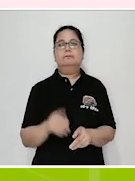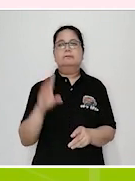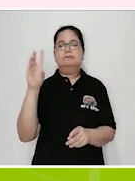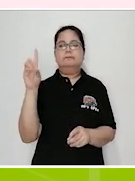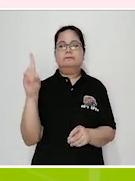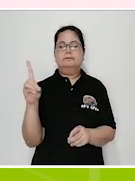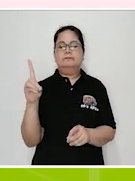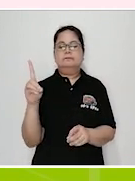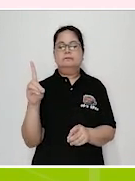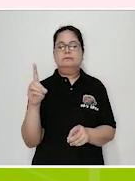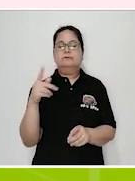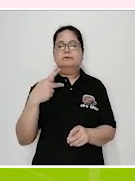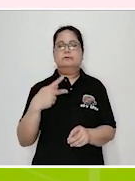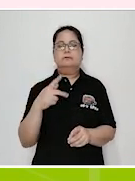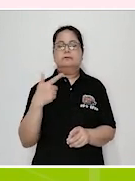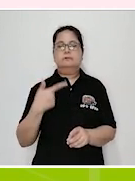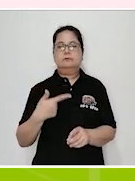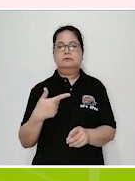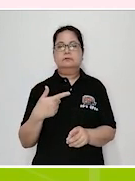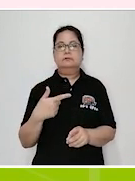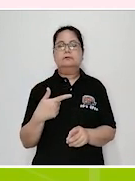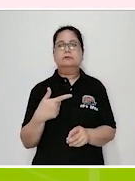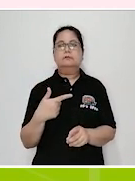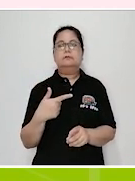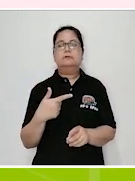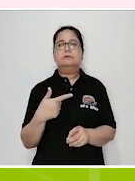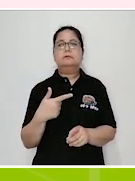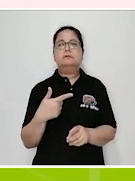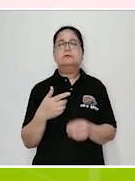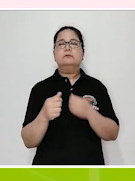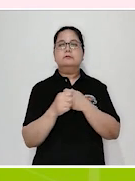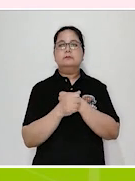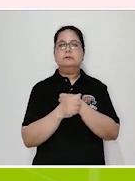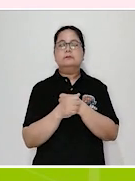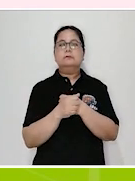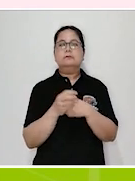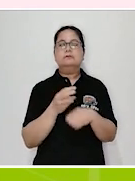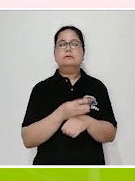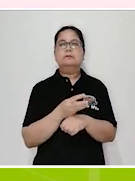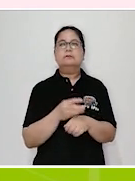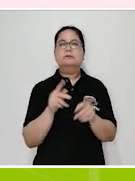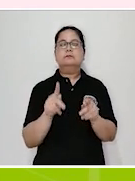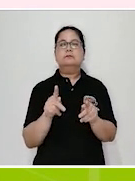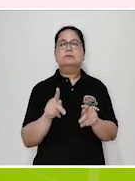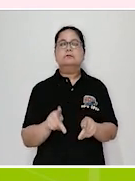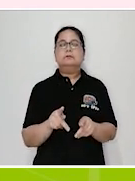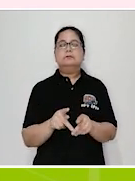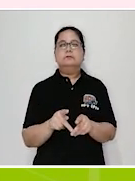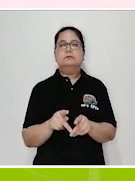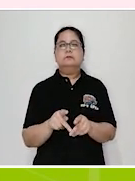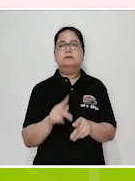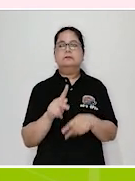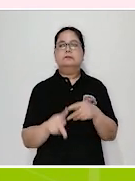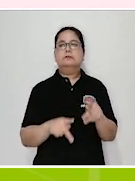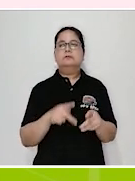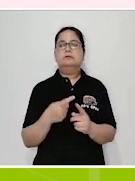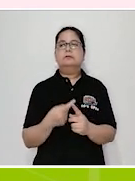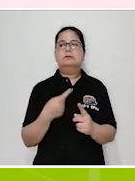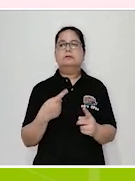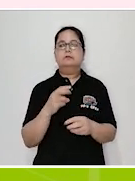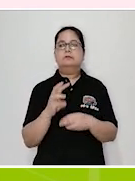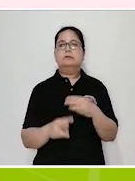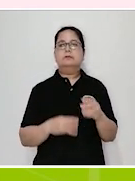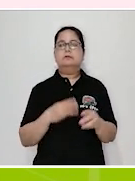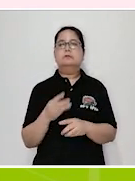Letter D. Kaguya Hime liked the bamboo cutter and the people from the world so much.